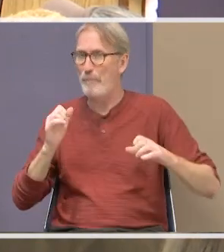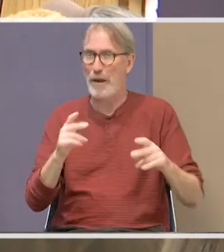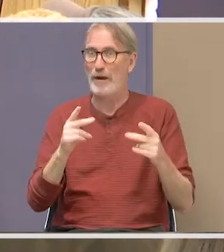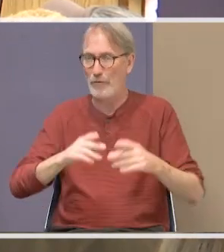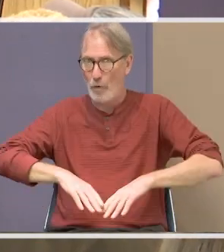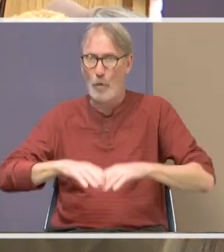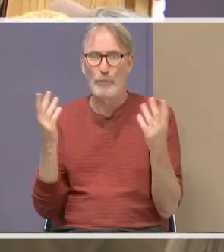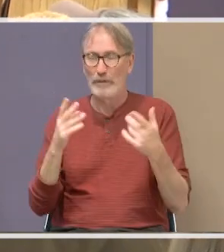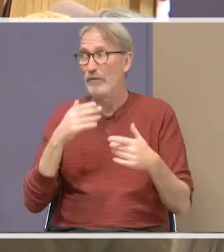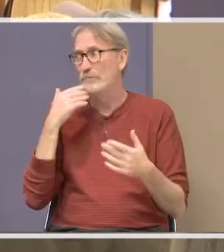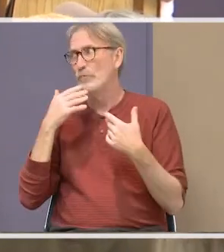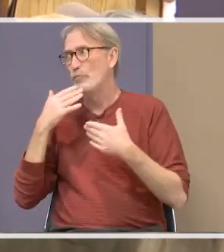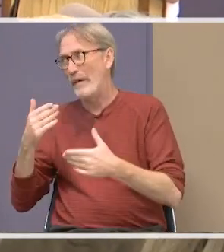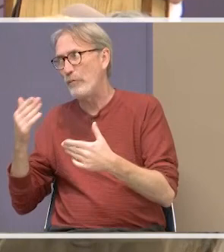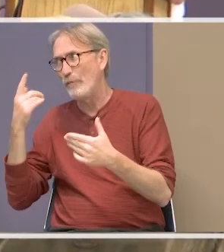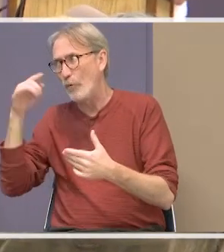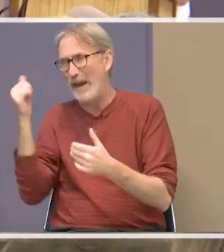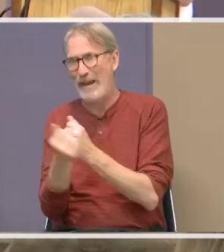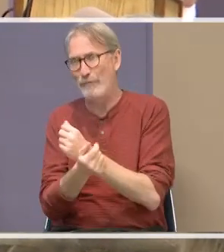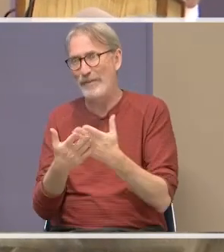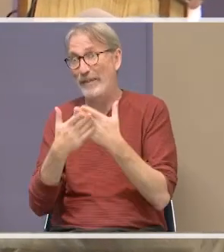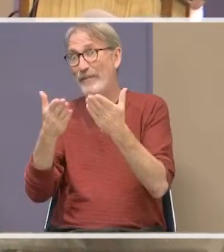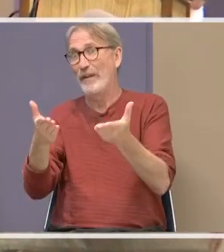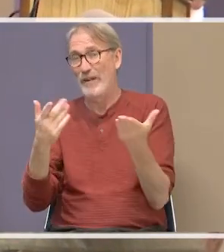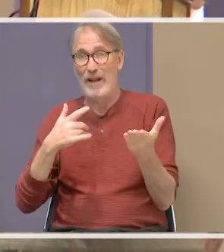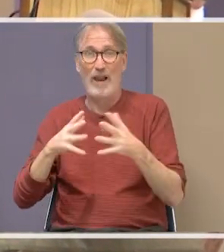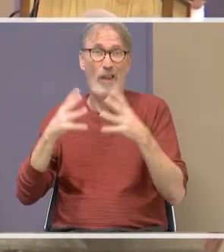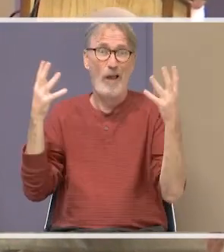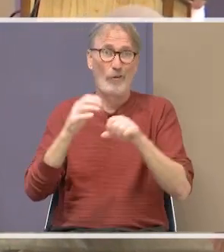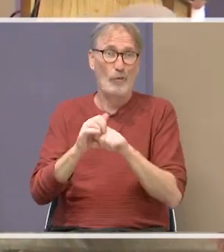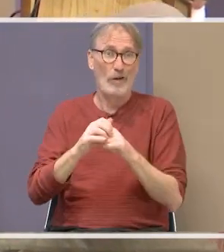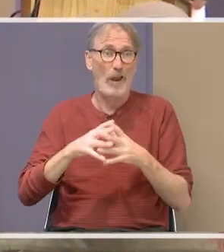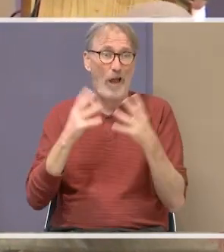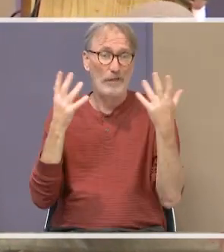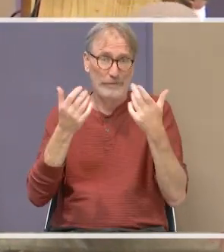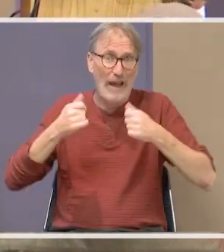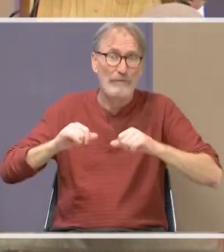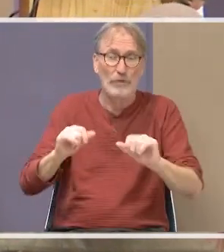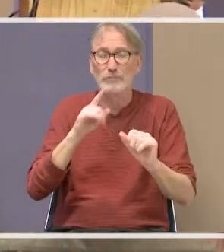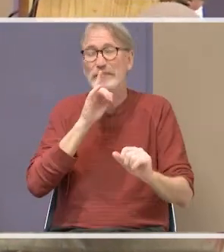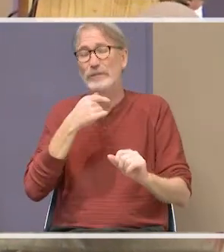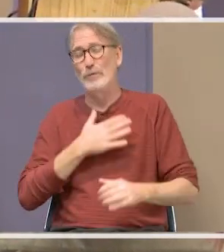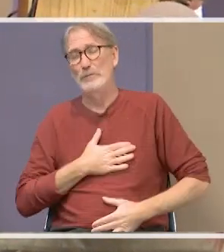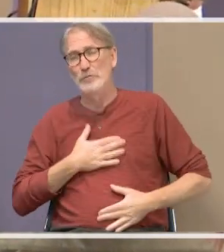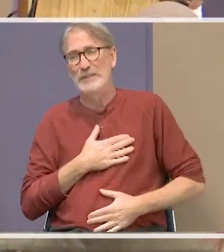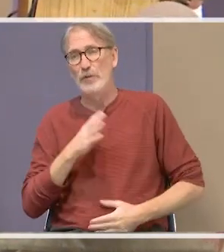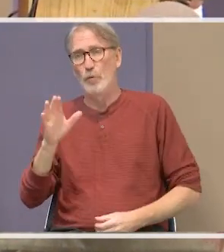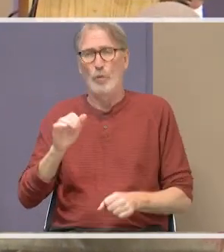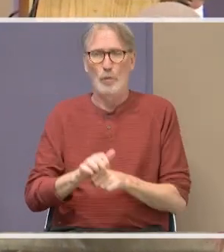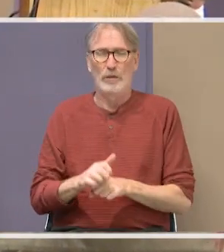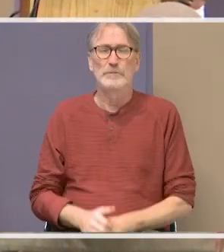grateful for everything that's there. I know that's been a lot of work and a lot of effort. We really appreciate it.